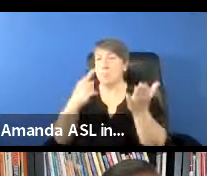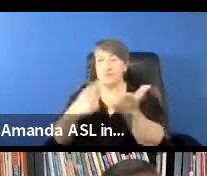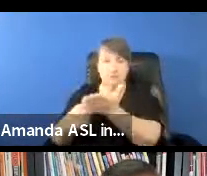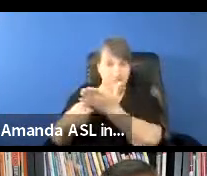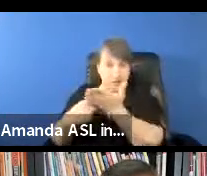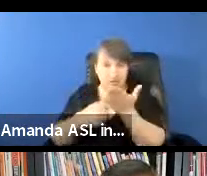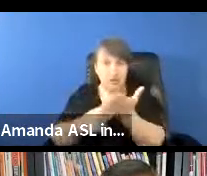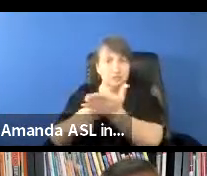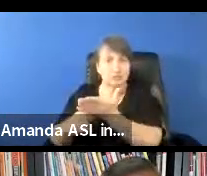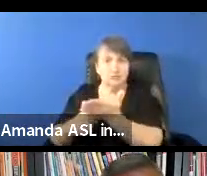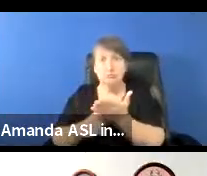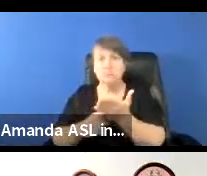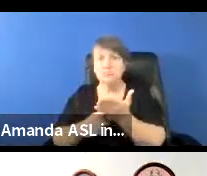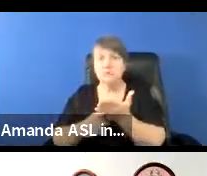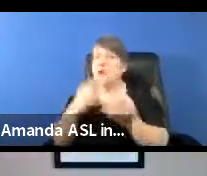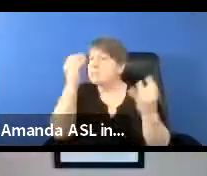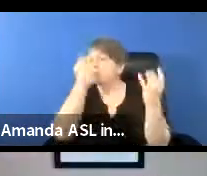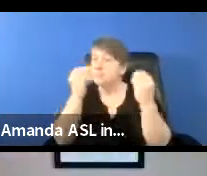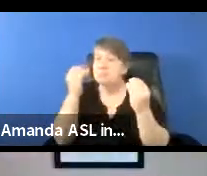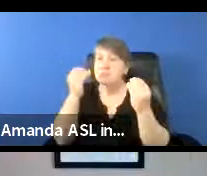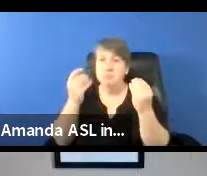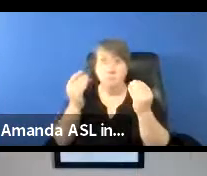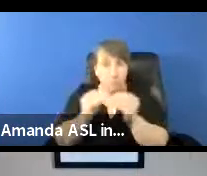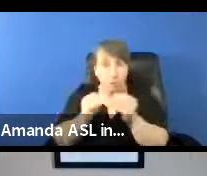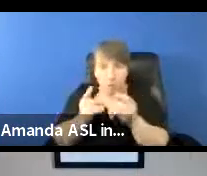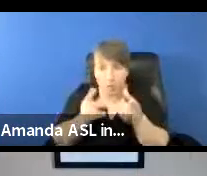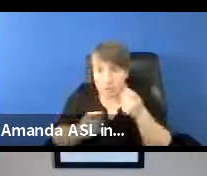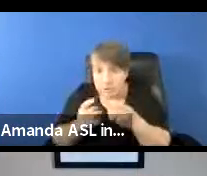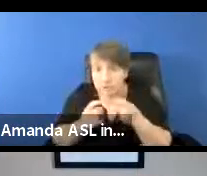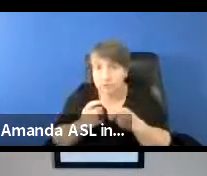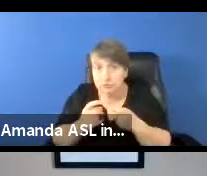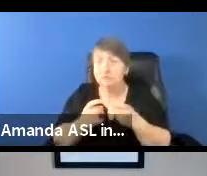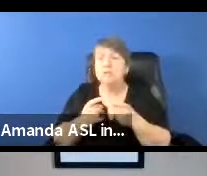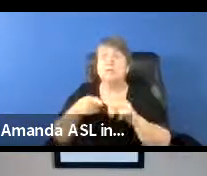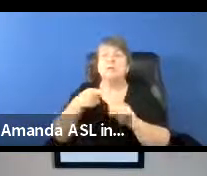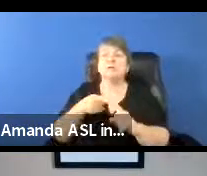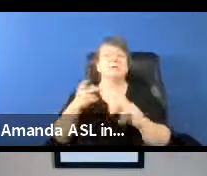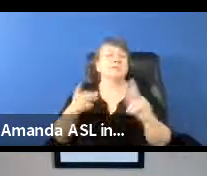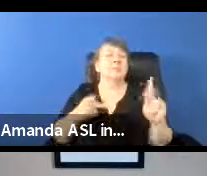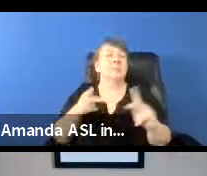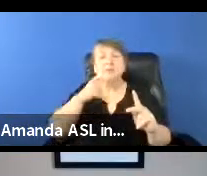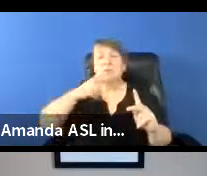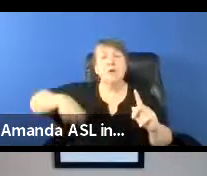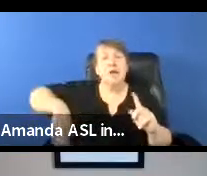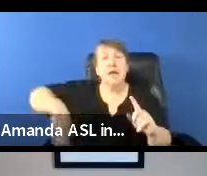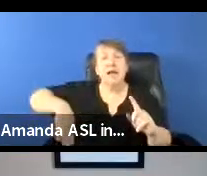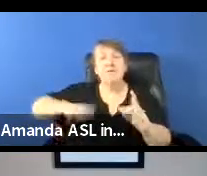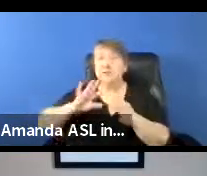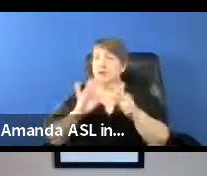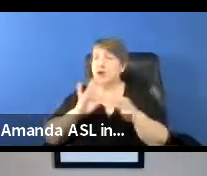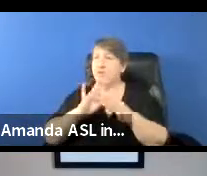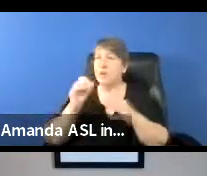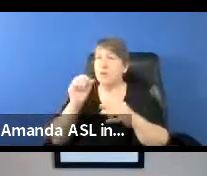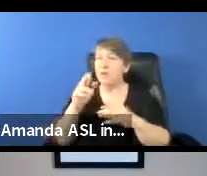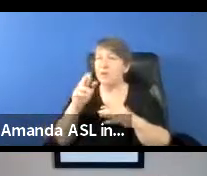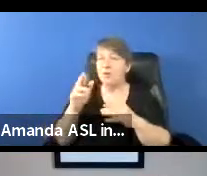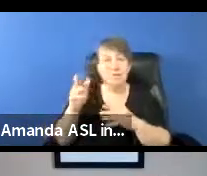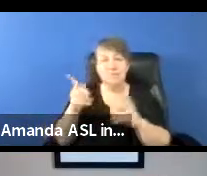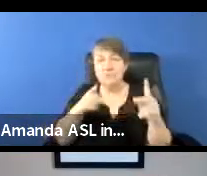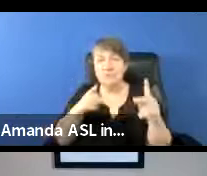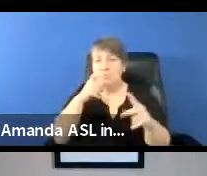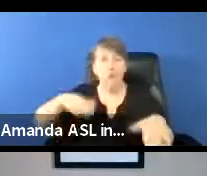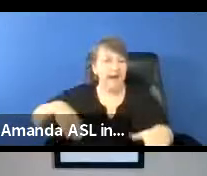And so be thinking if you have additional questions, particularly those of you who haven't commented or